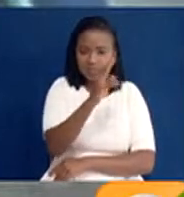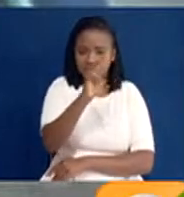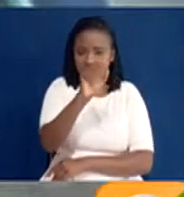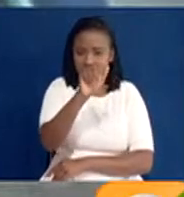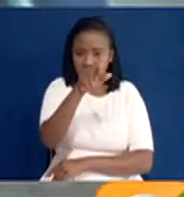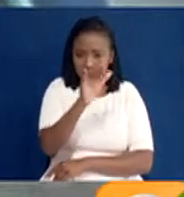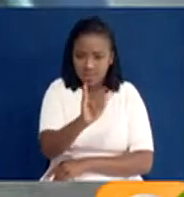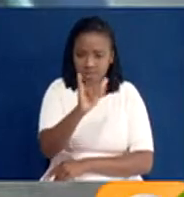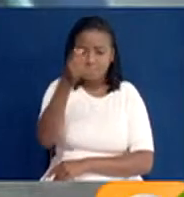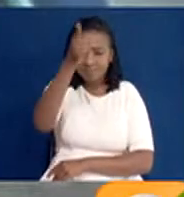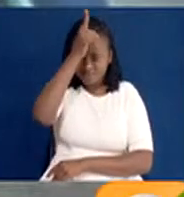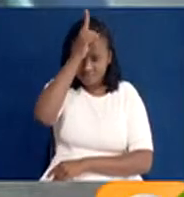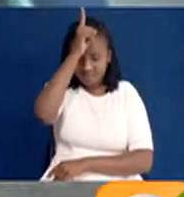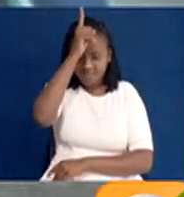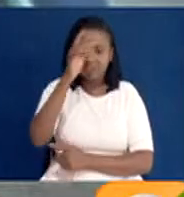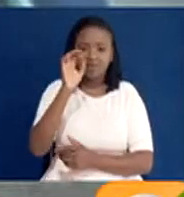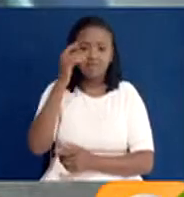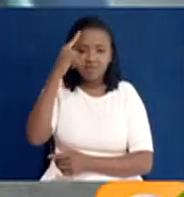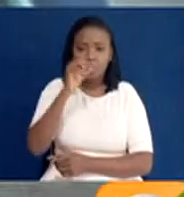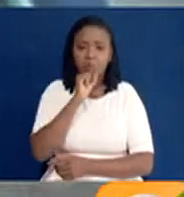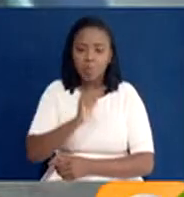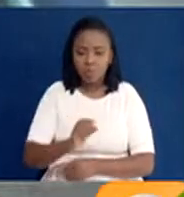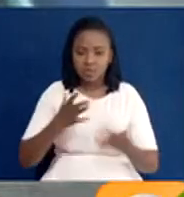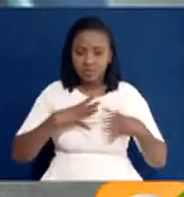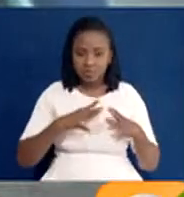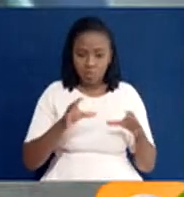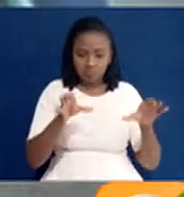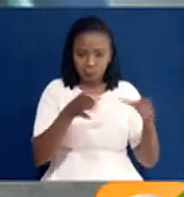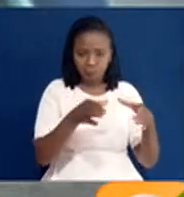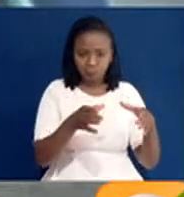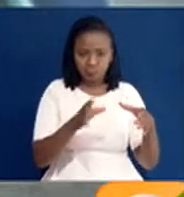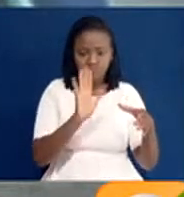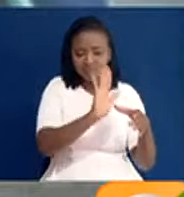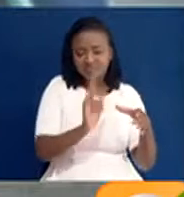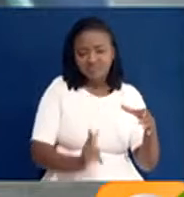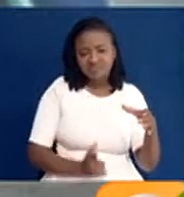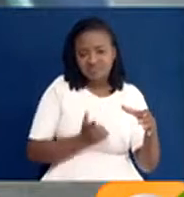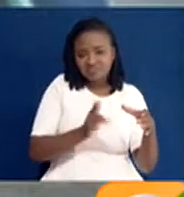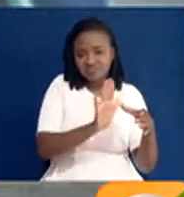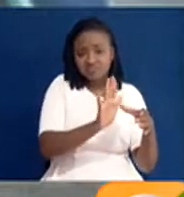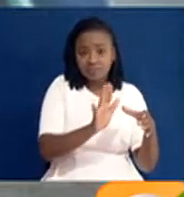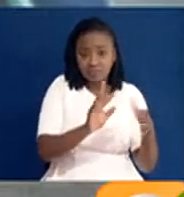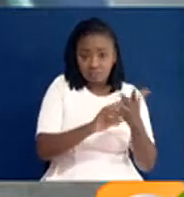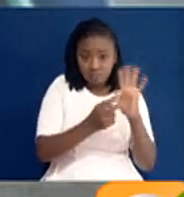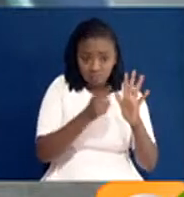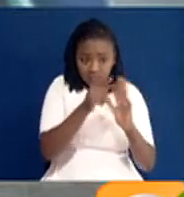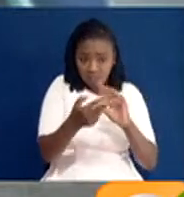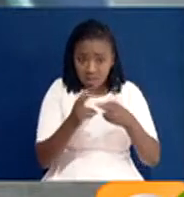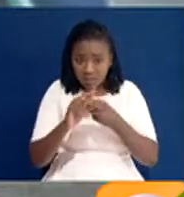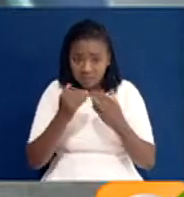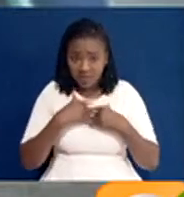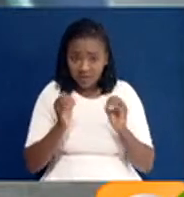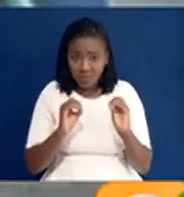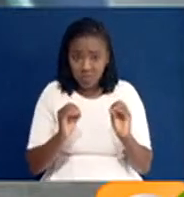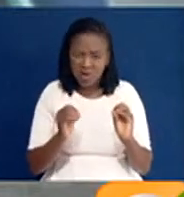address. This is their life now. Not because they have no relatives. They